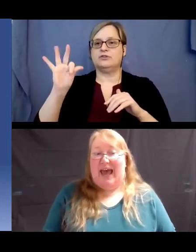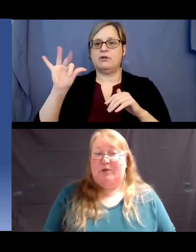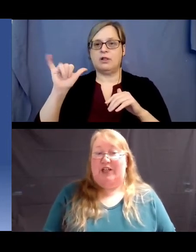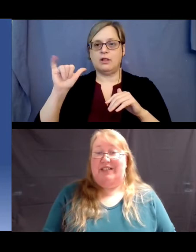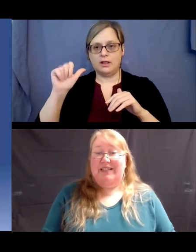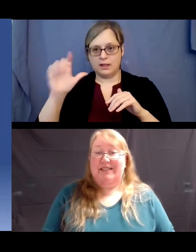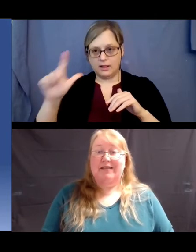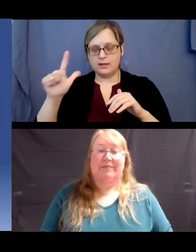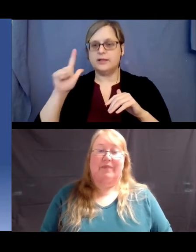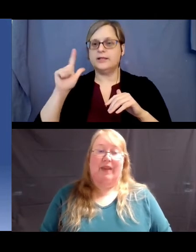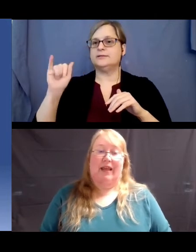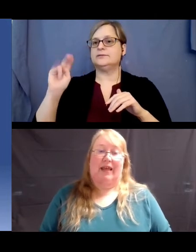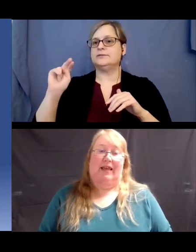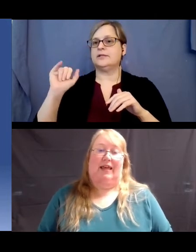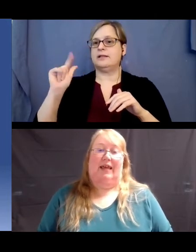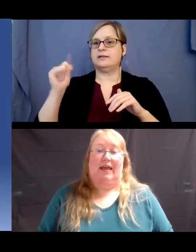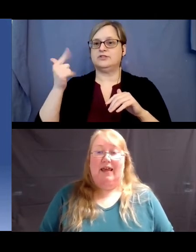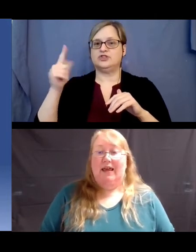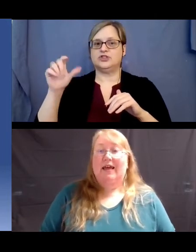recognition captions.